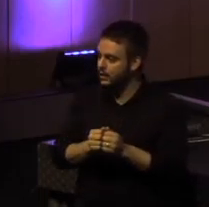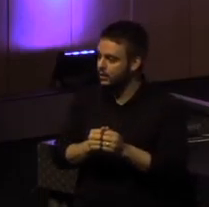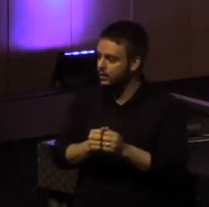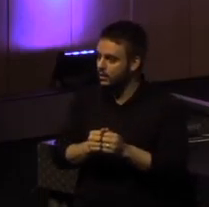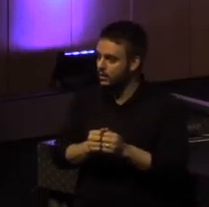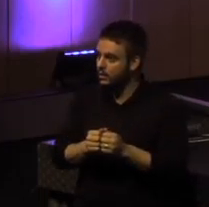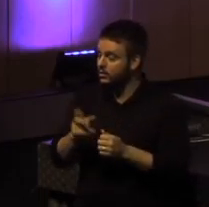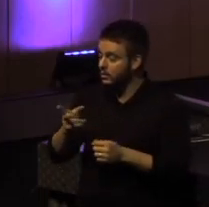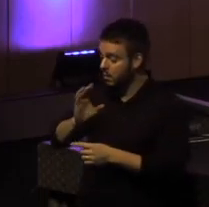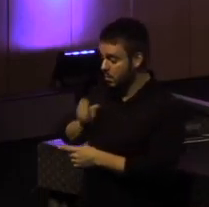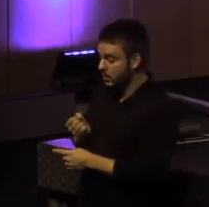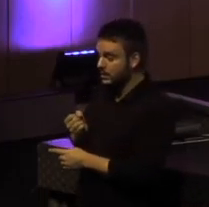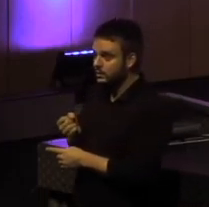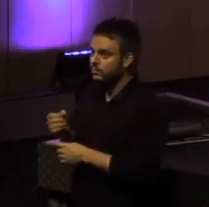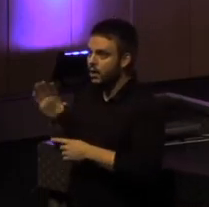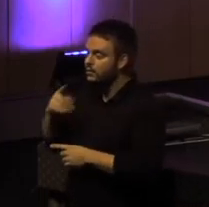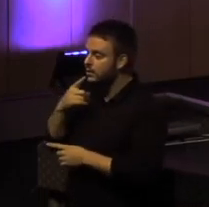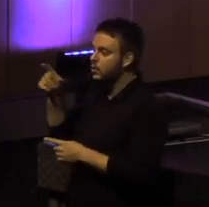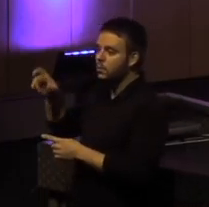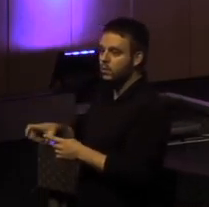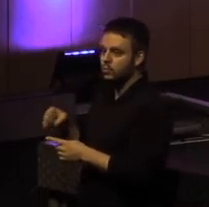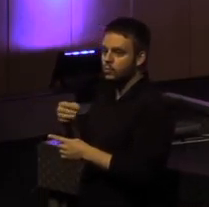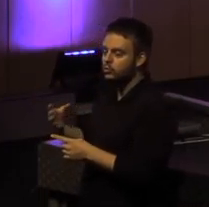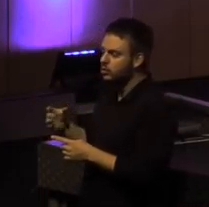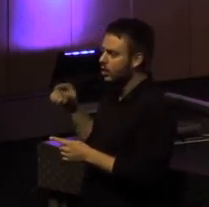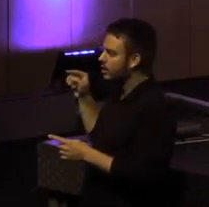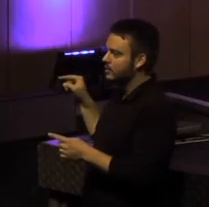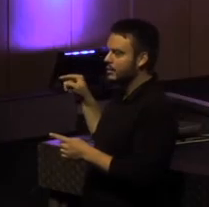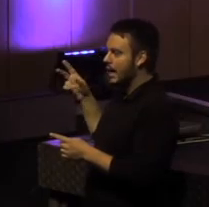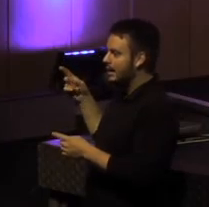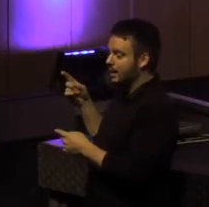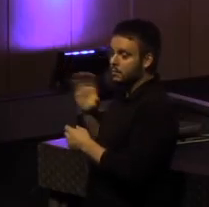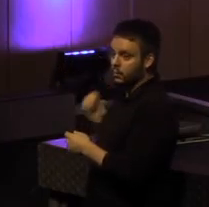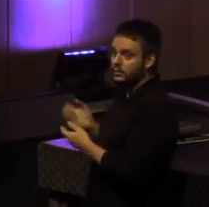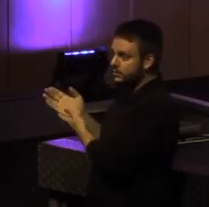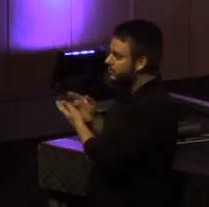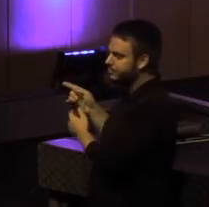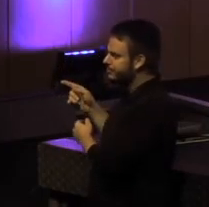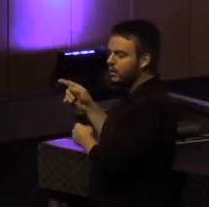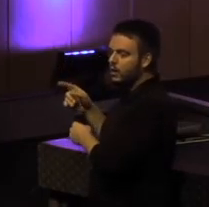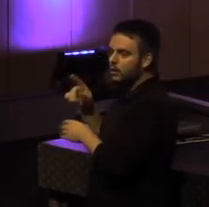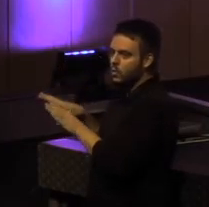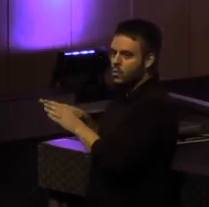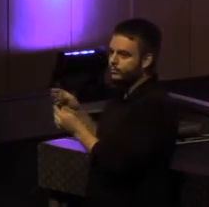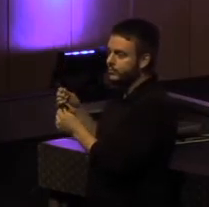Mike. So what is the message that is being sent to a 3-year-old